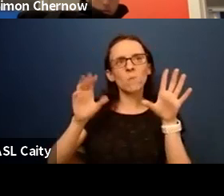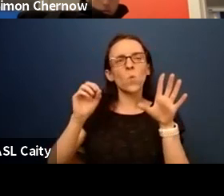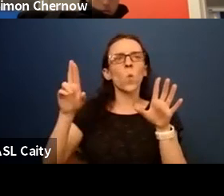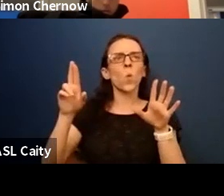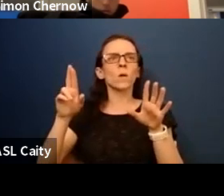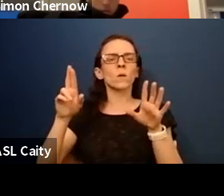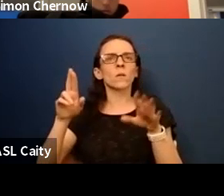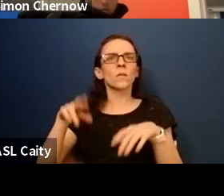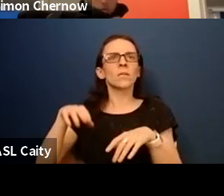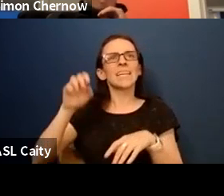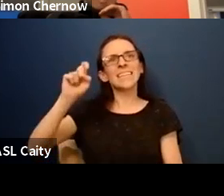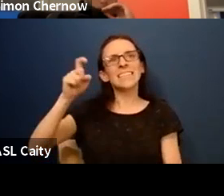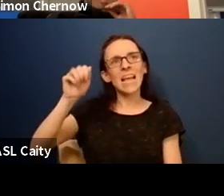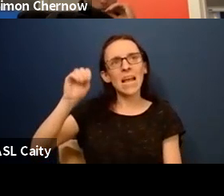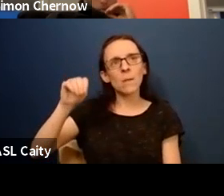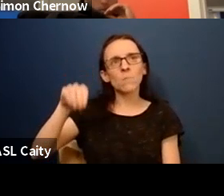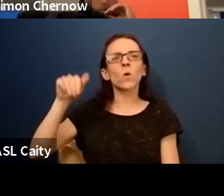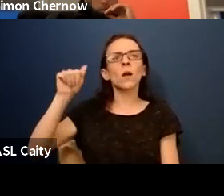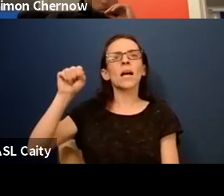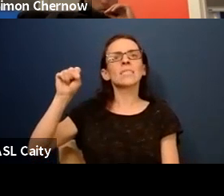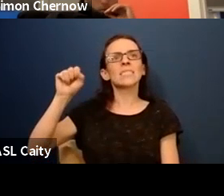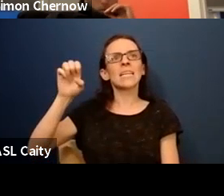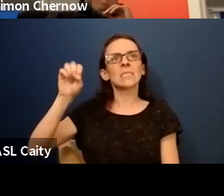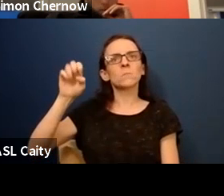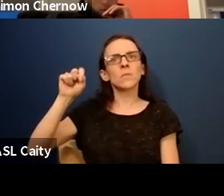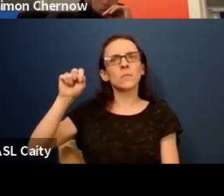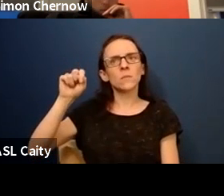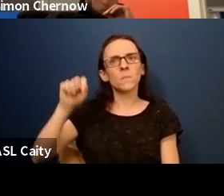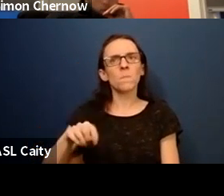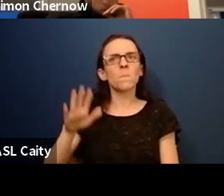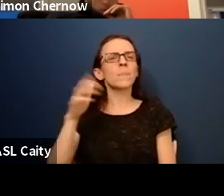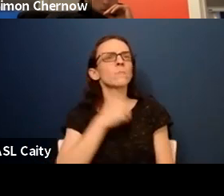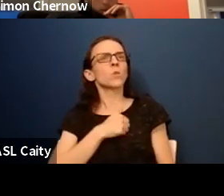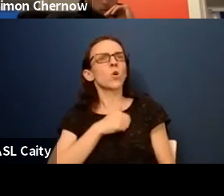most equitable way. Your 2 minutes are up. Thank you very much.